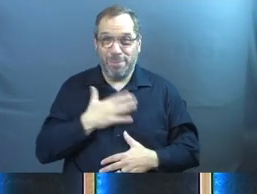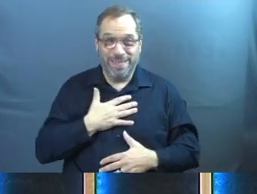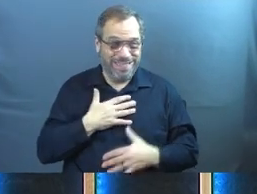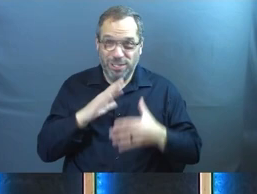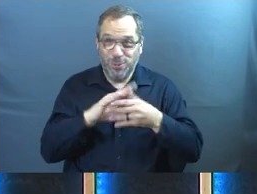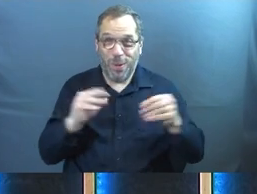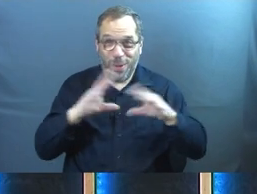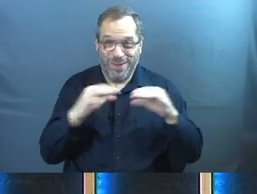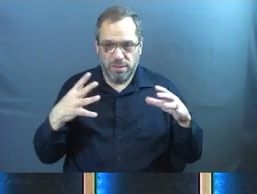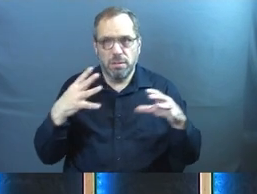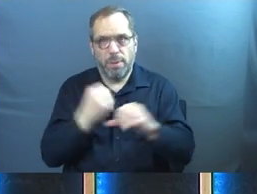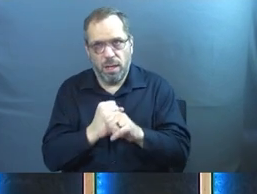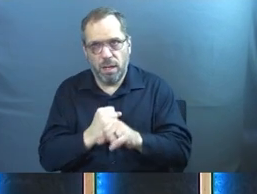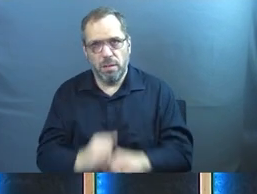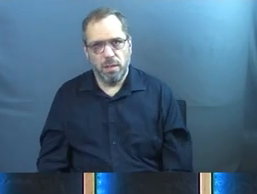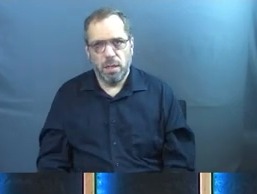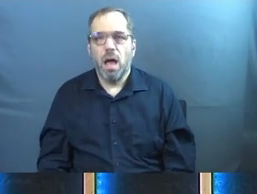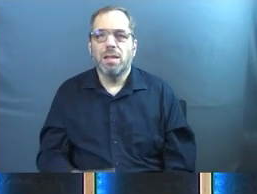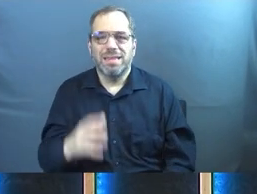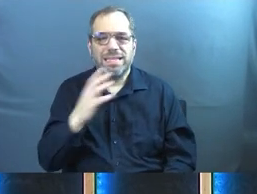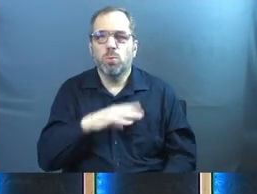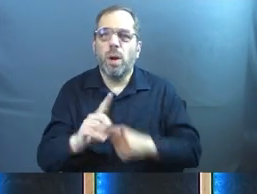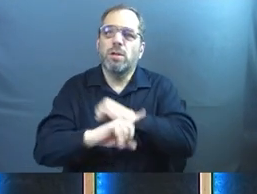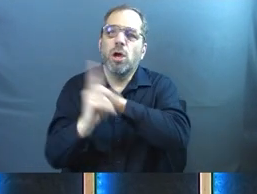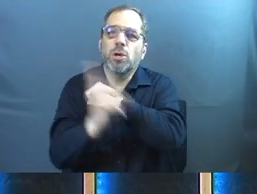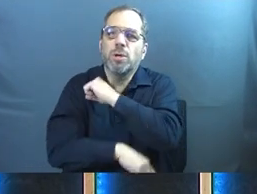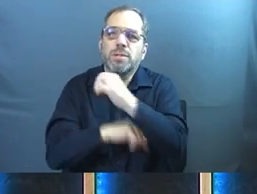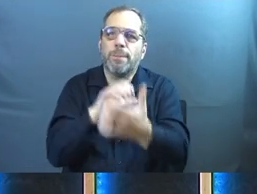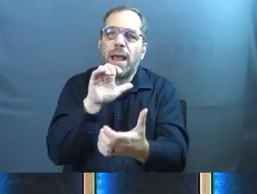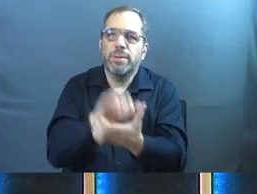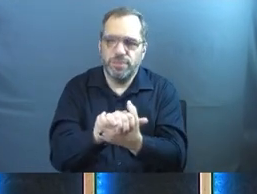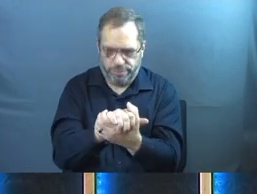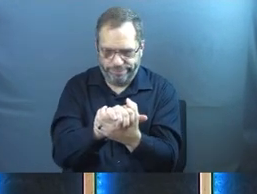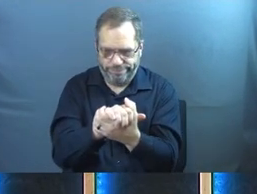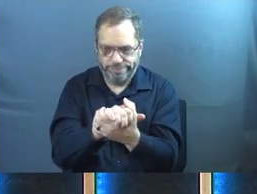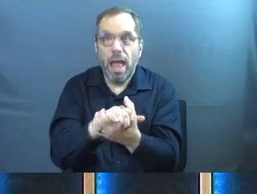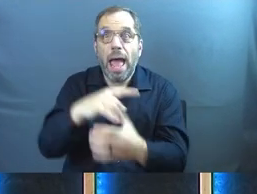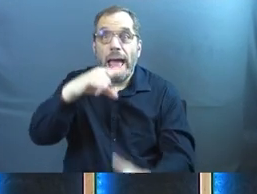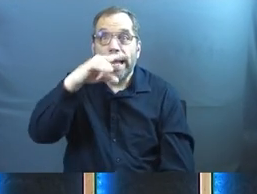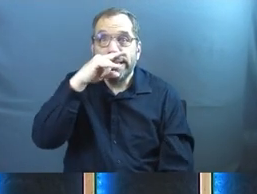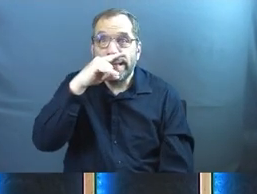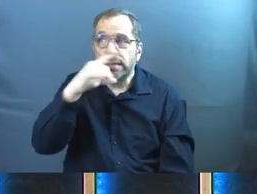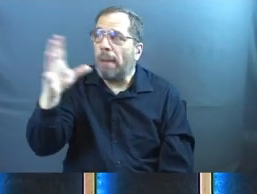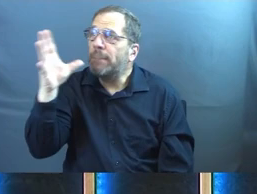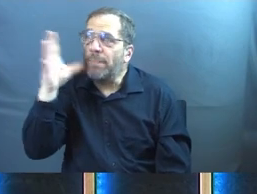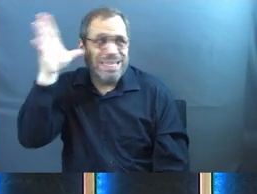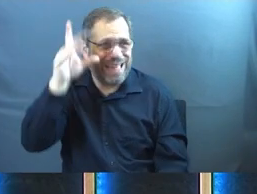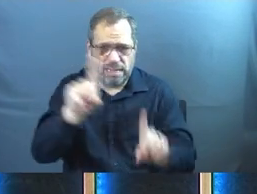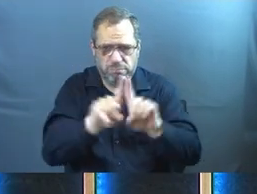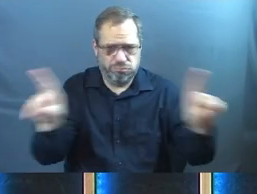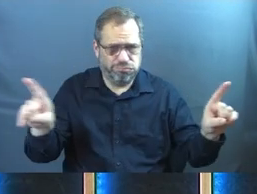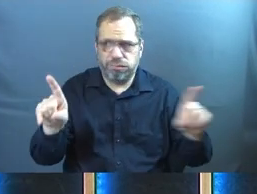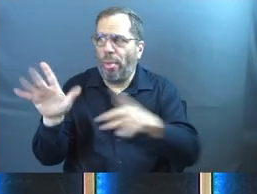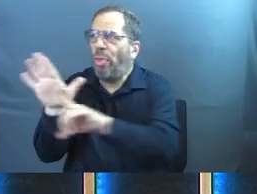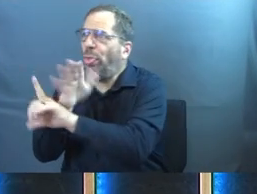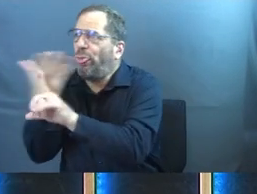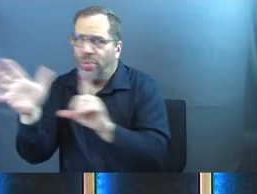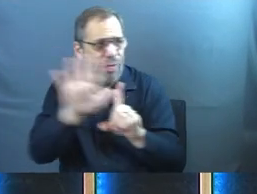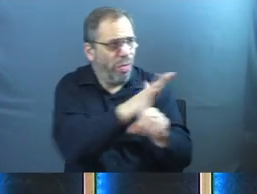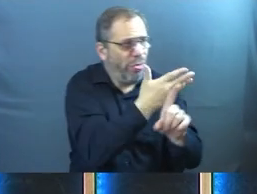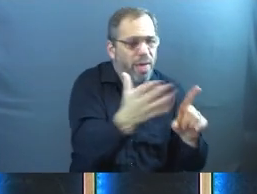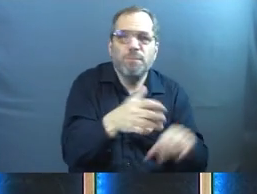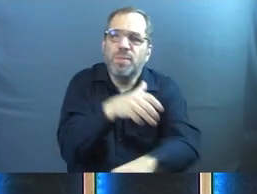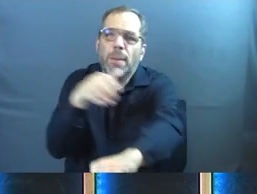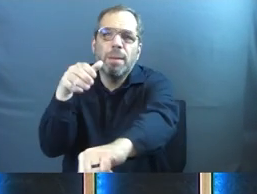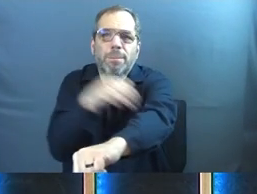story, this is what cursed marriage looks like. Kids will pull mom and dad apart. There will be